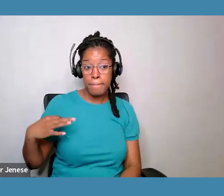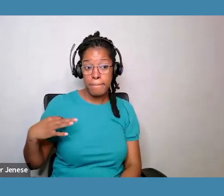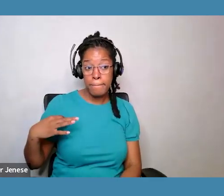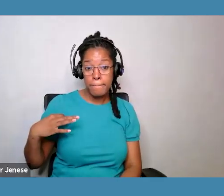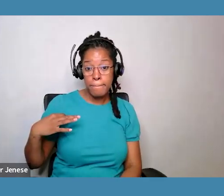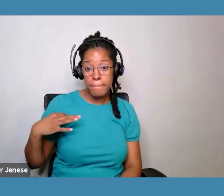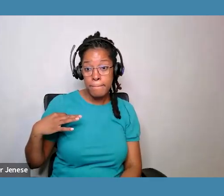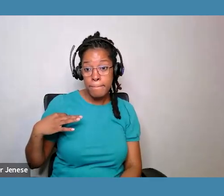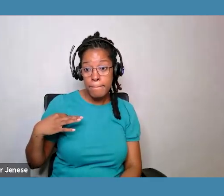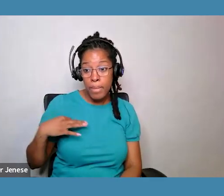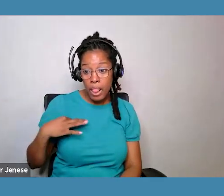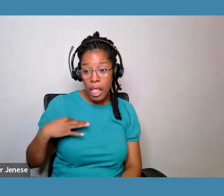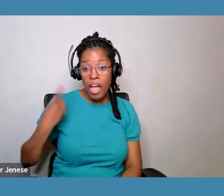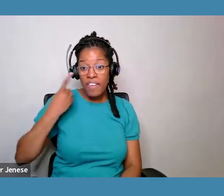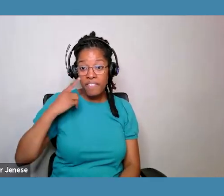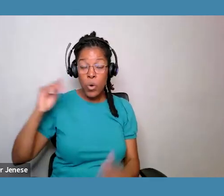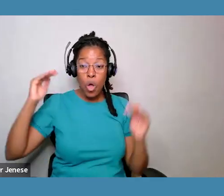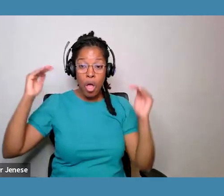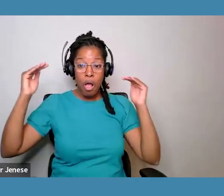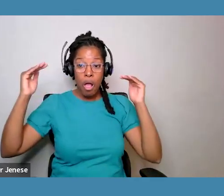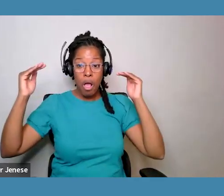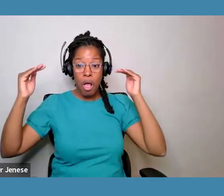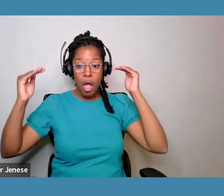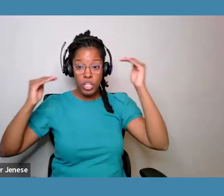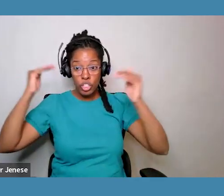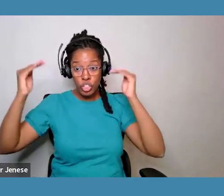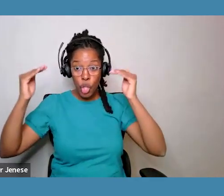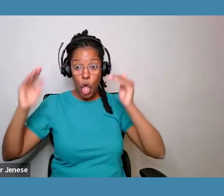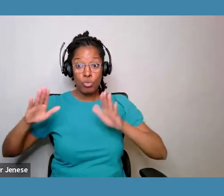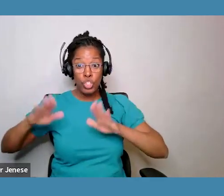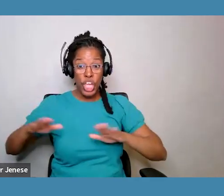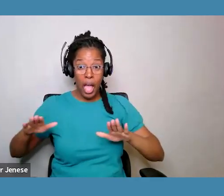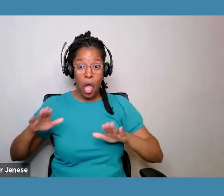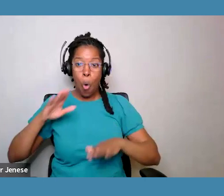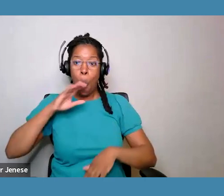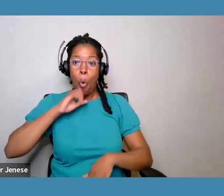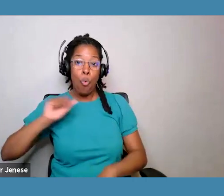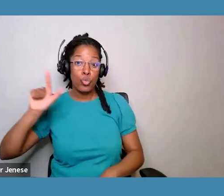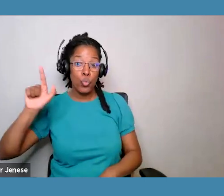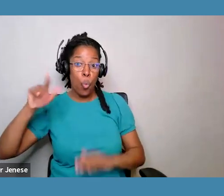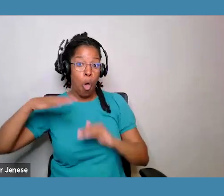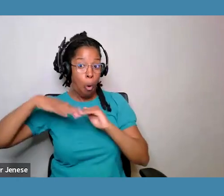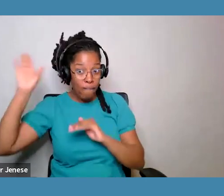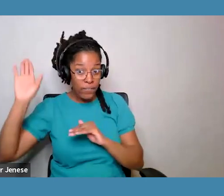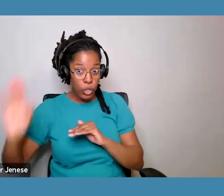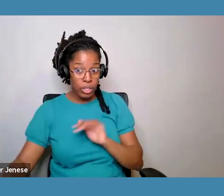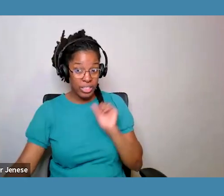an adult child who is over the age of 21?